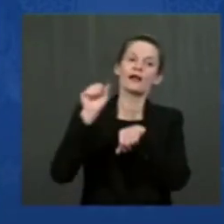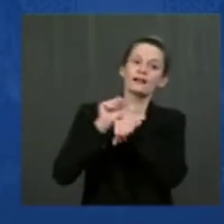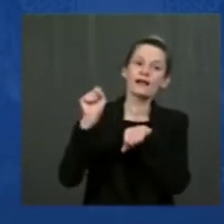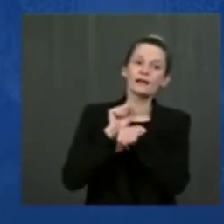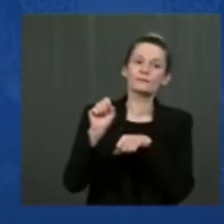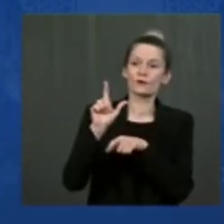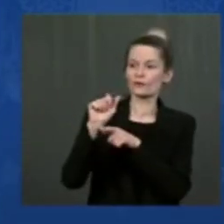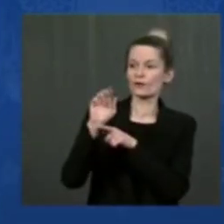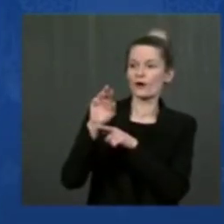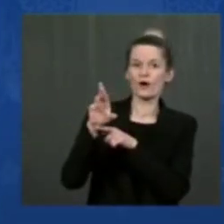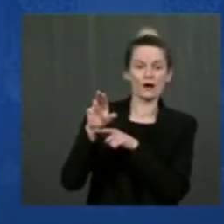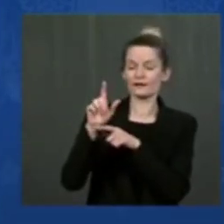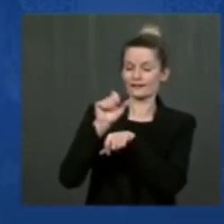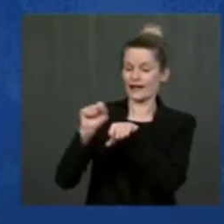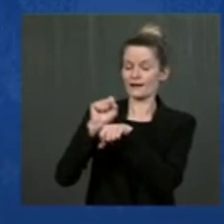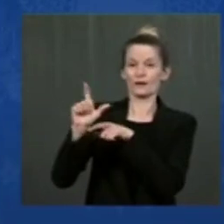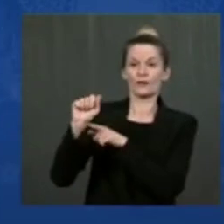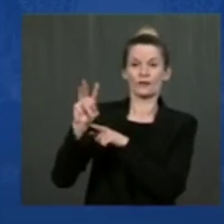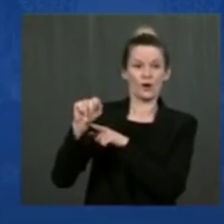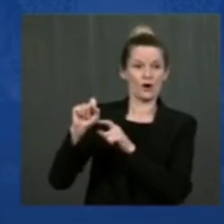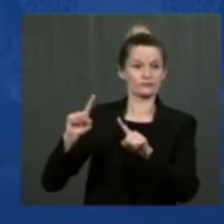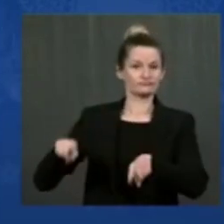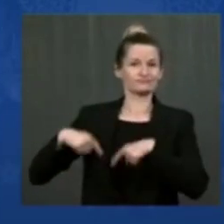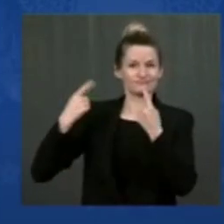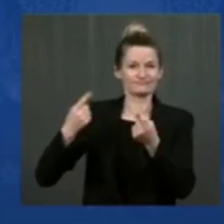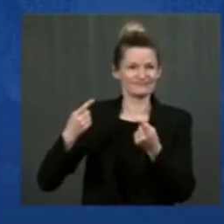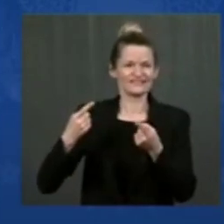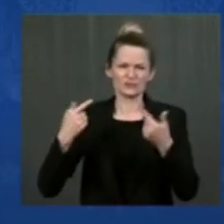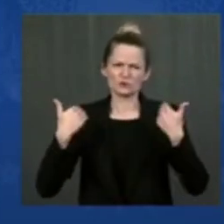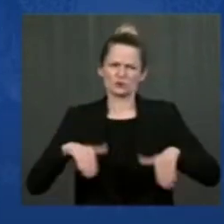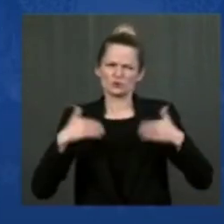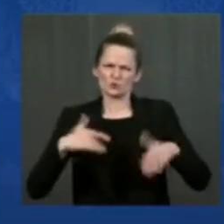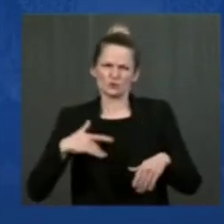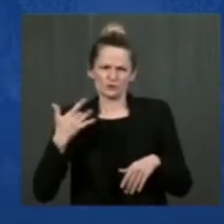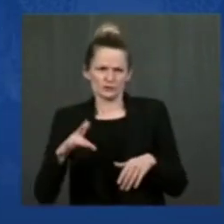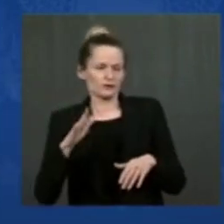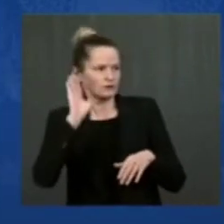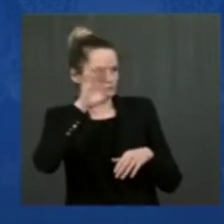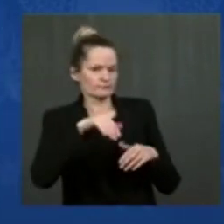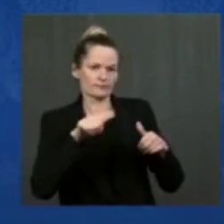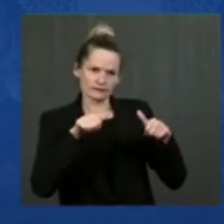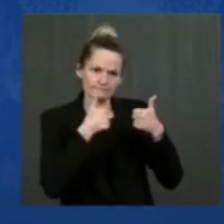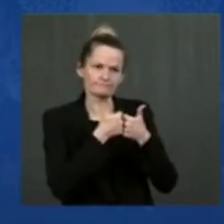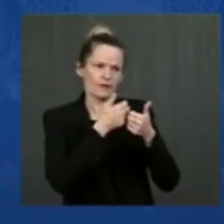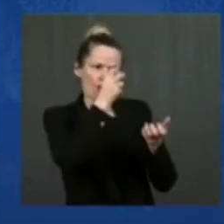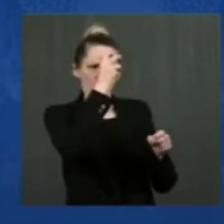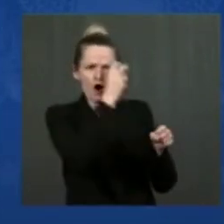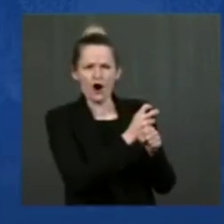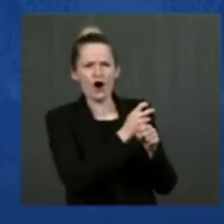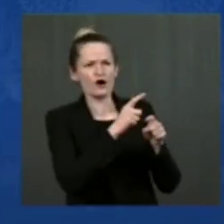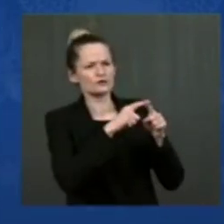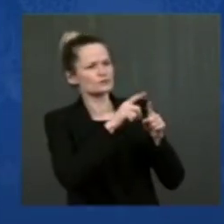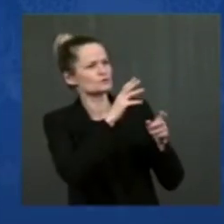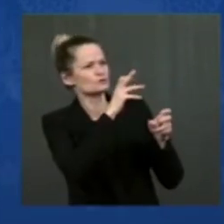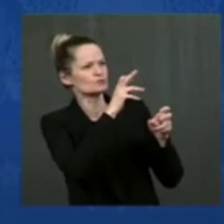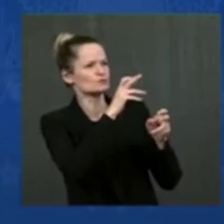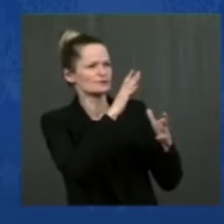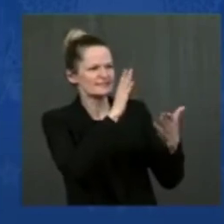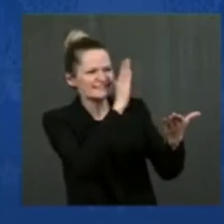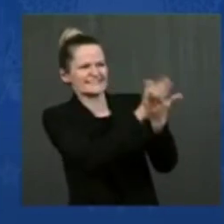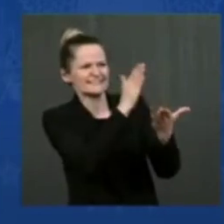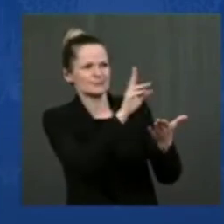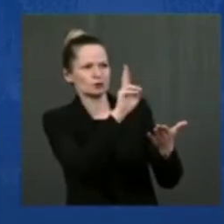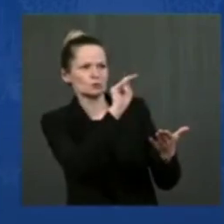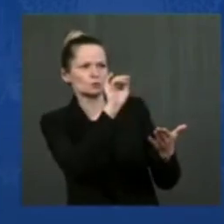a union than it is to form one. And that's why we need to pass the PRO Act, now named in